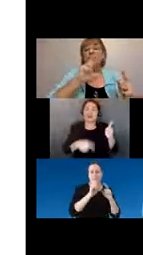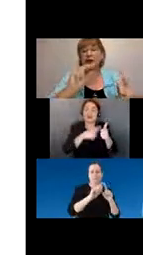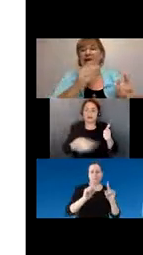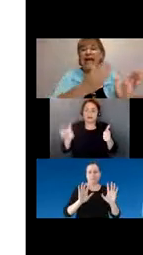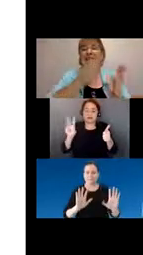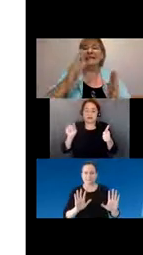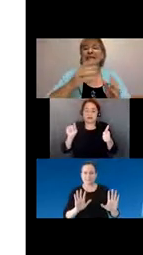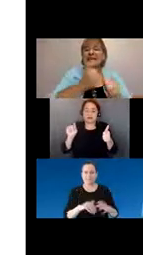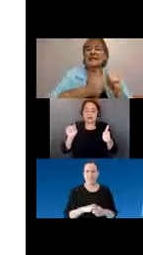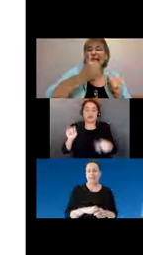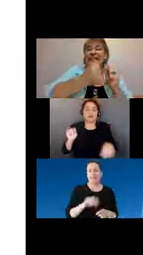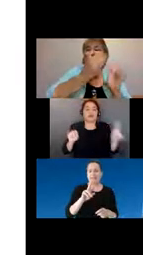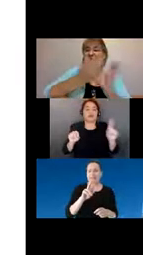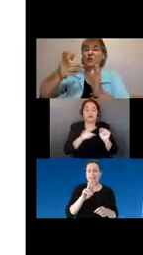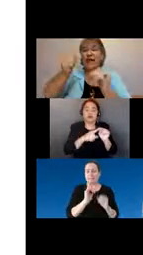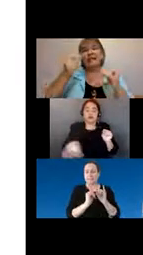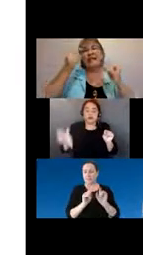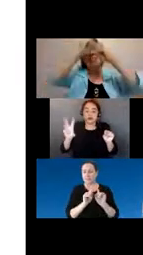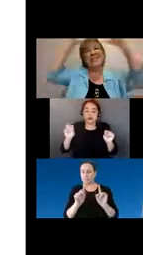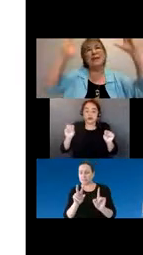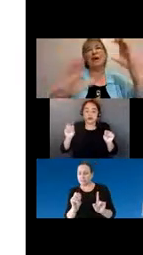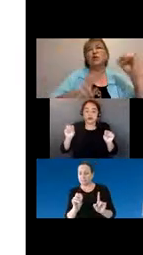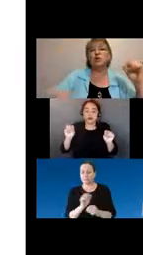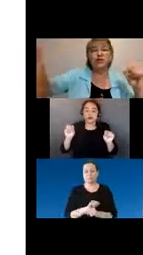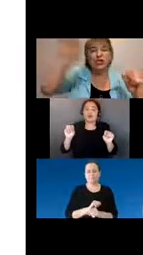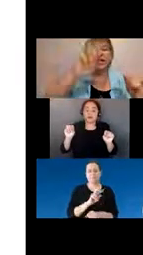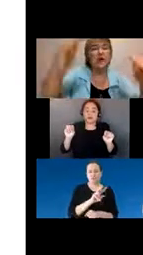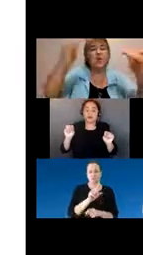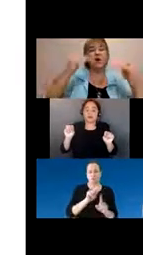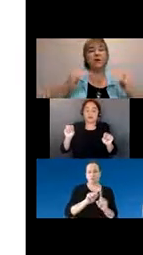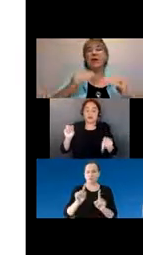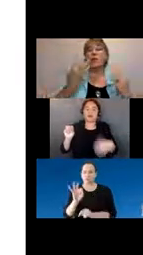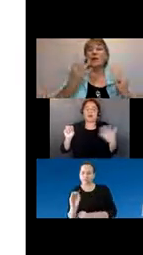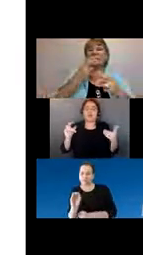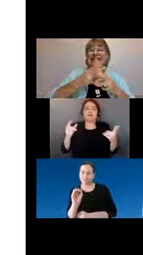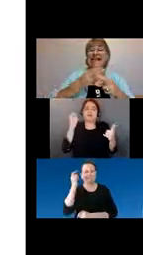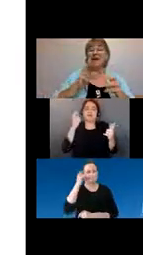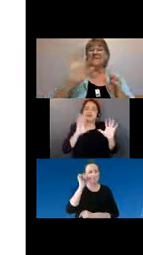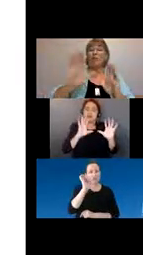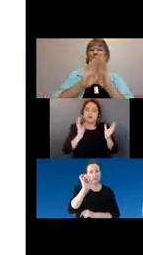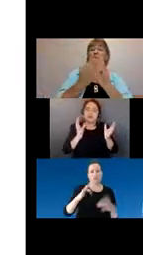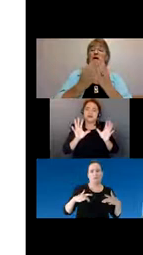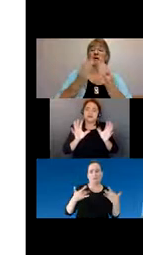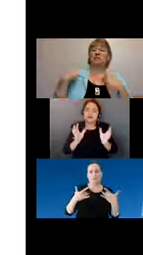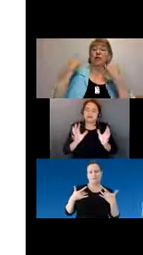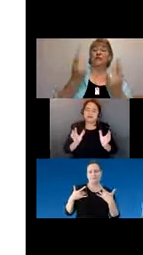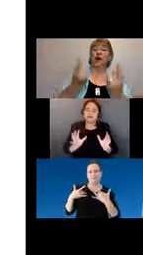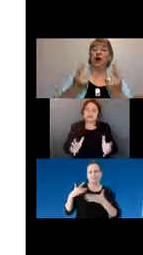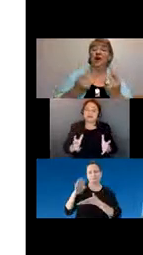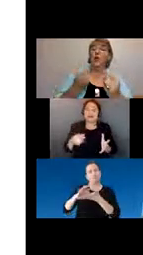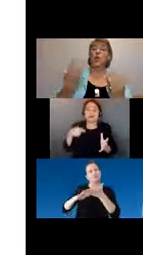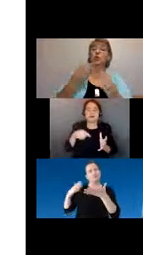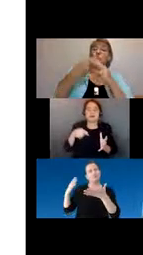to 30, and 10 years, you can think about your journey and what's the name of your book so